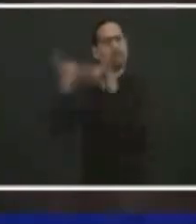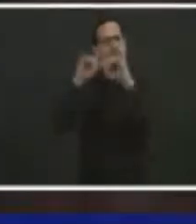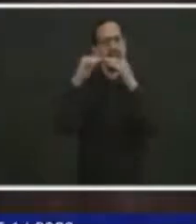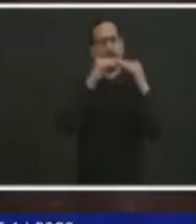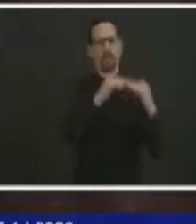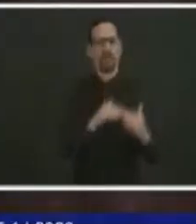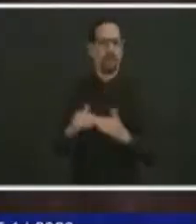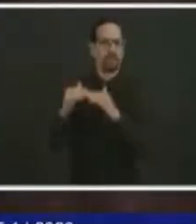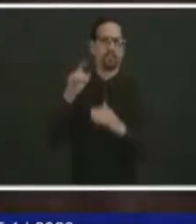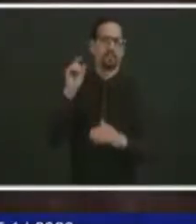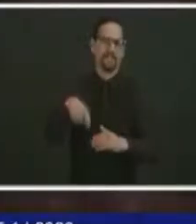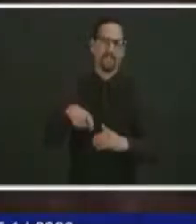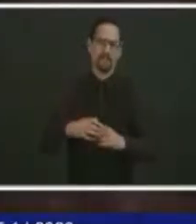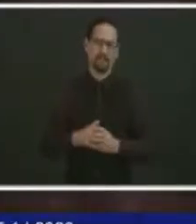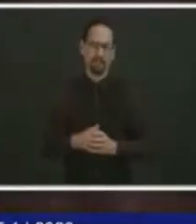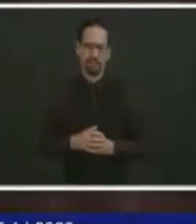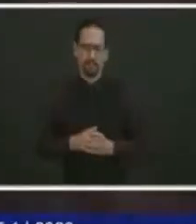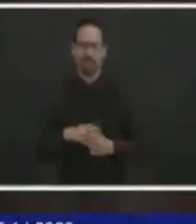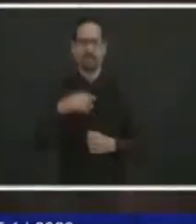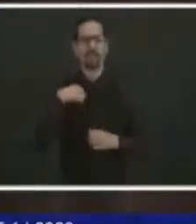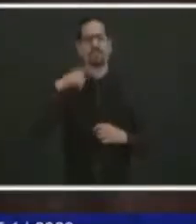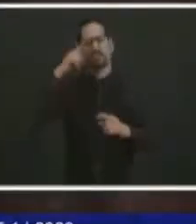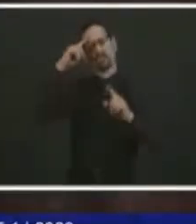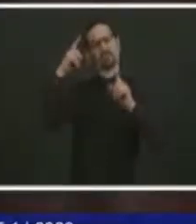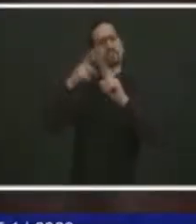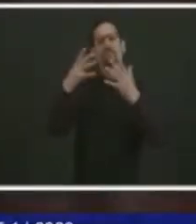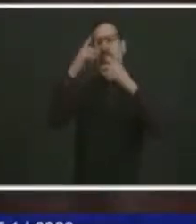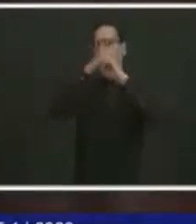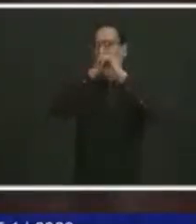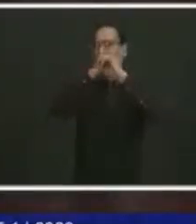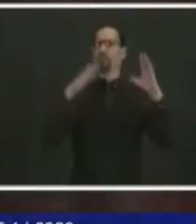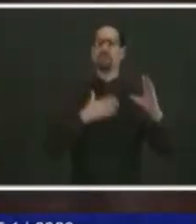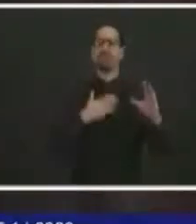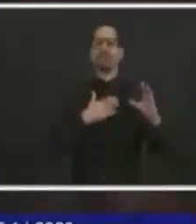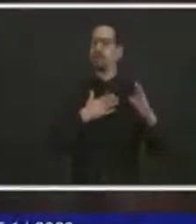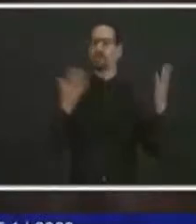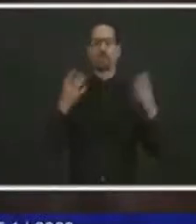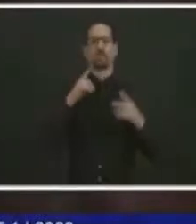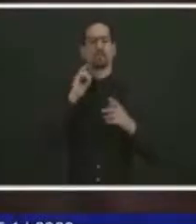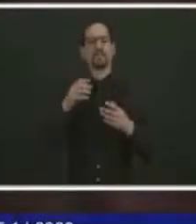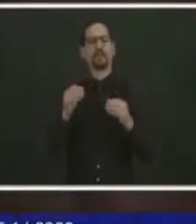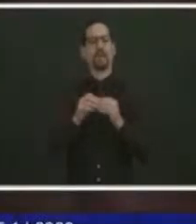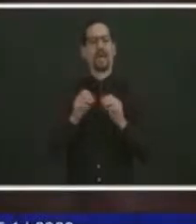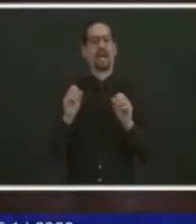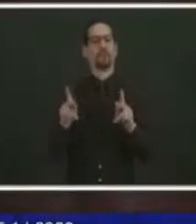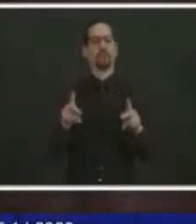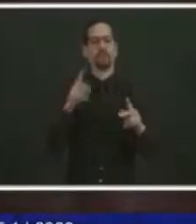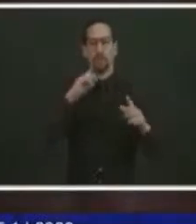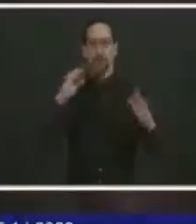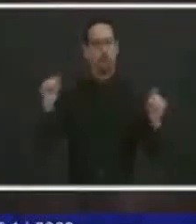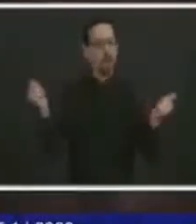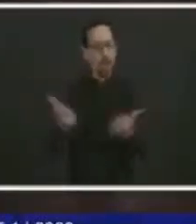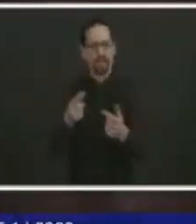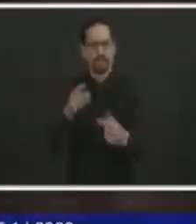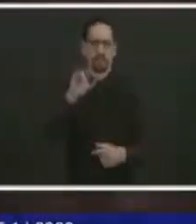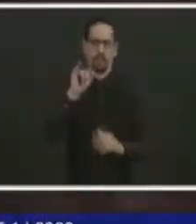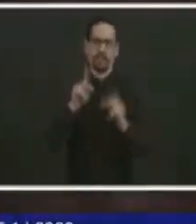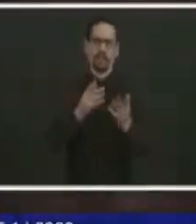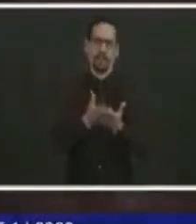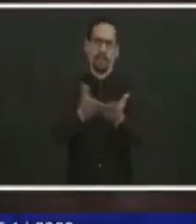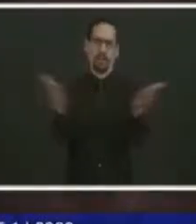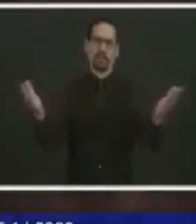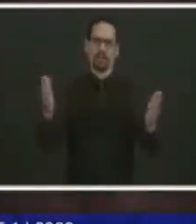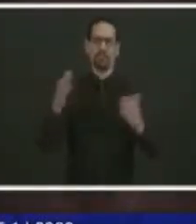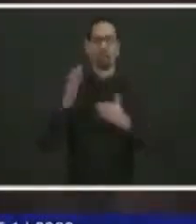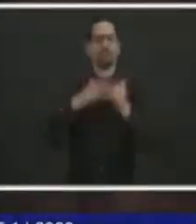Our vision is that everyone has an equal opportunity to be healthy, no matter what their zip code